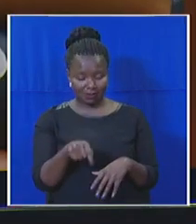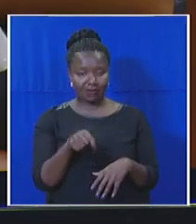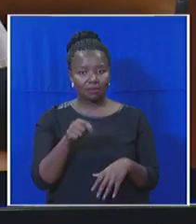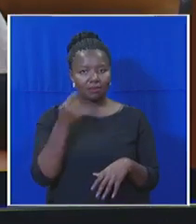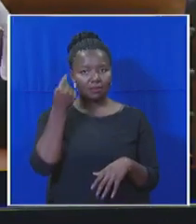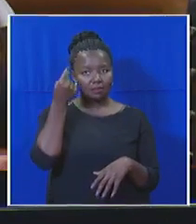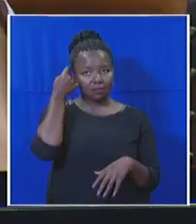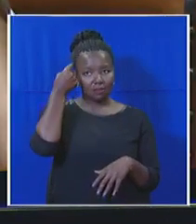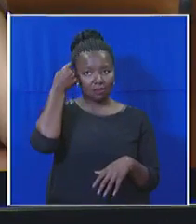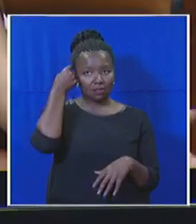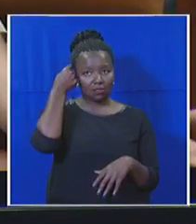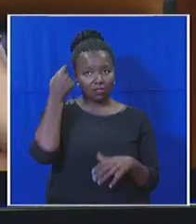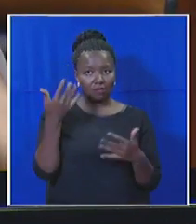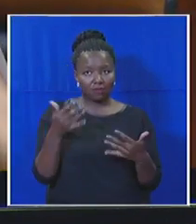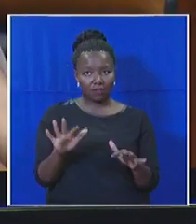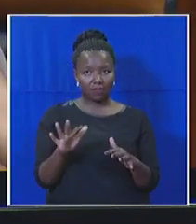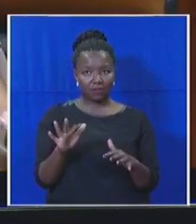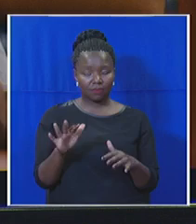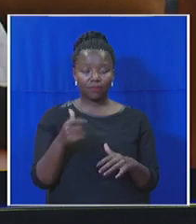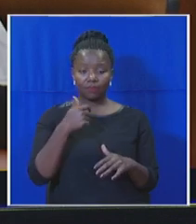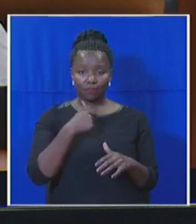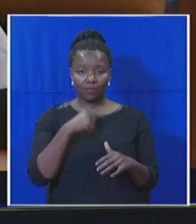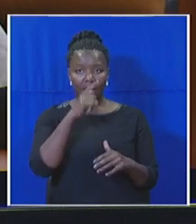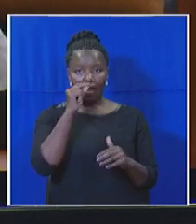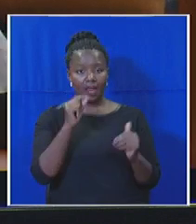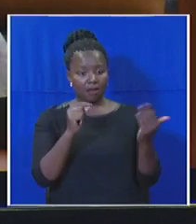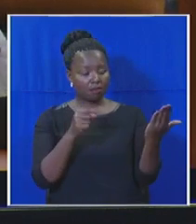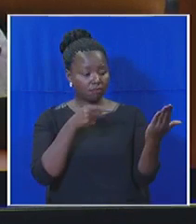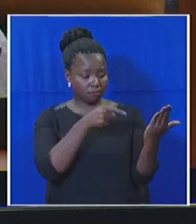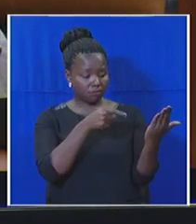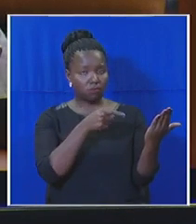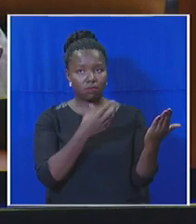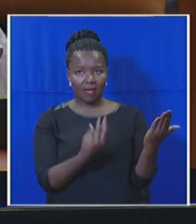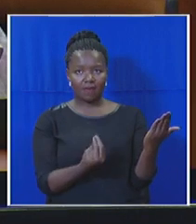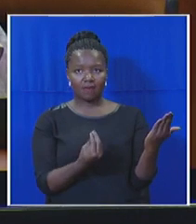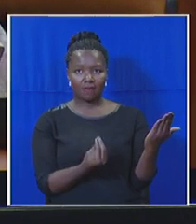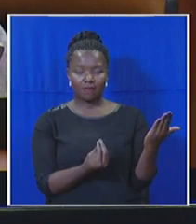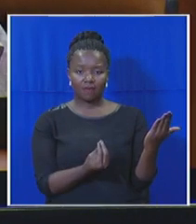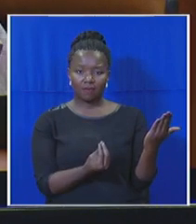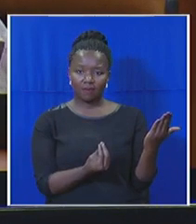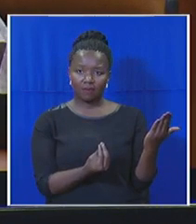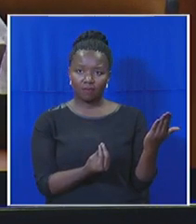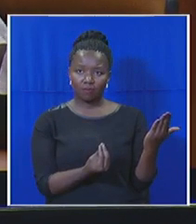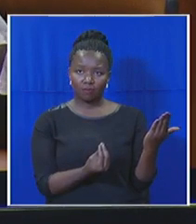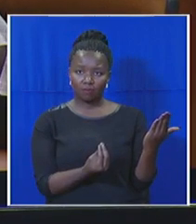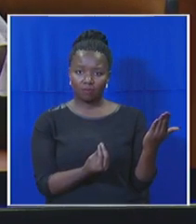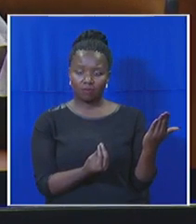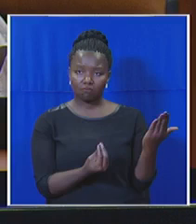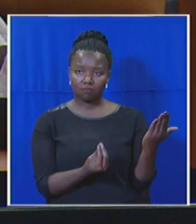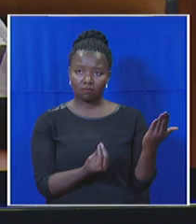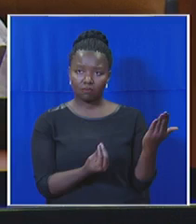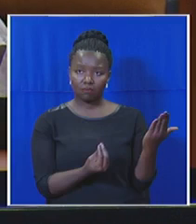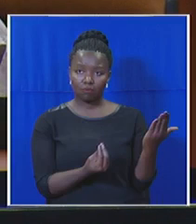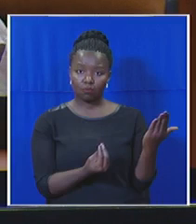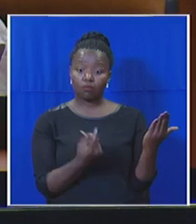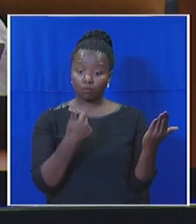your seat, Honorable Member. I have the list you are referring to. Please take your seat. But are we going Take to follow, your seat.